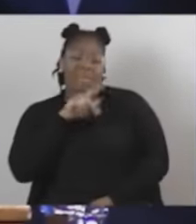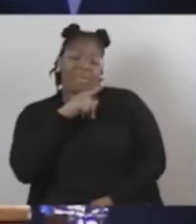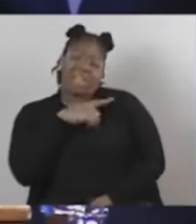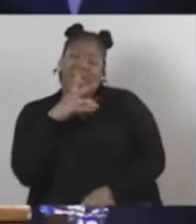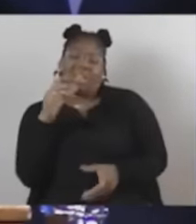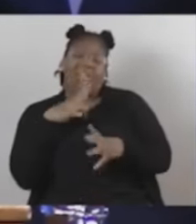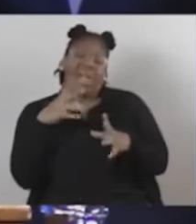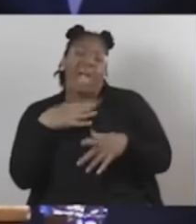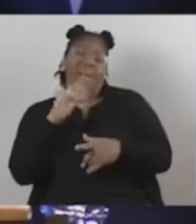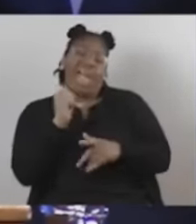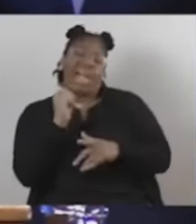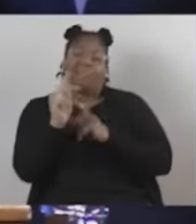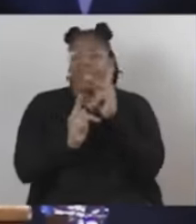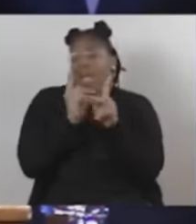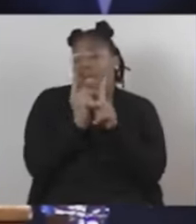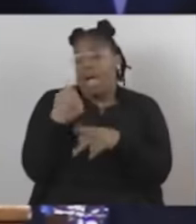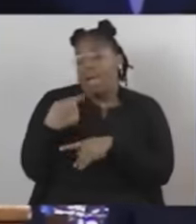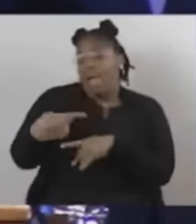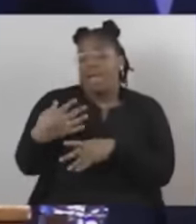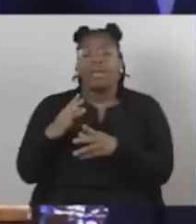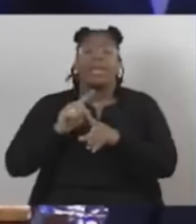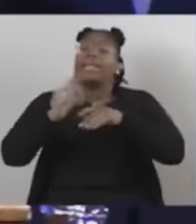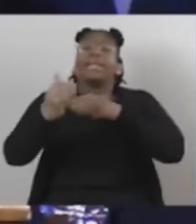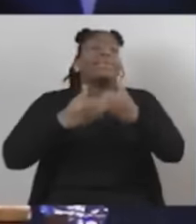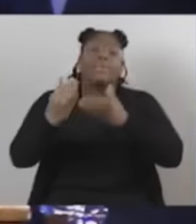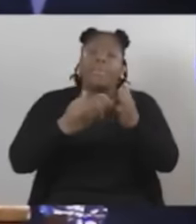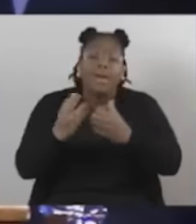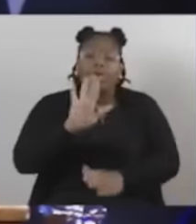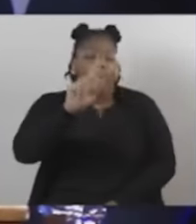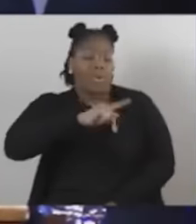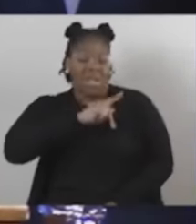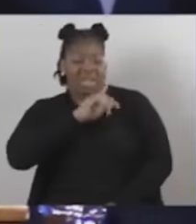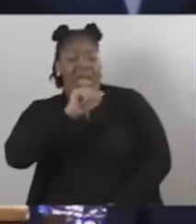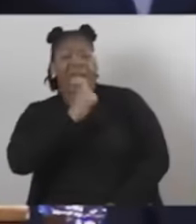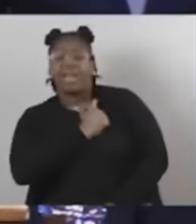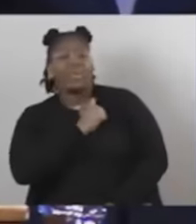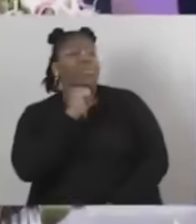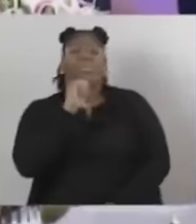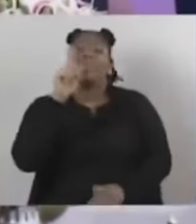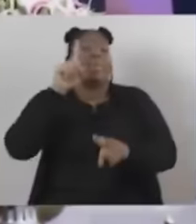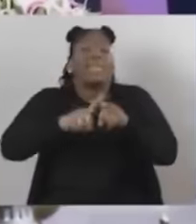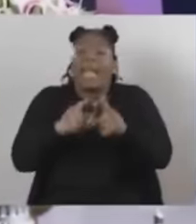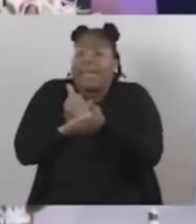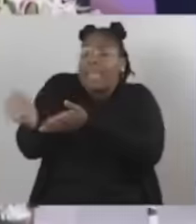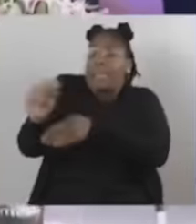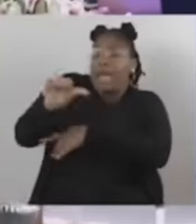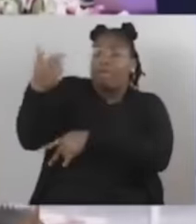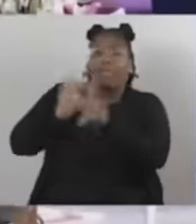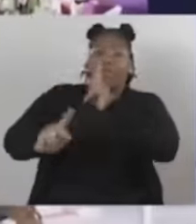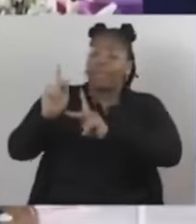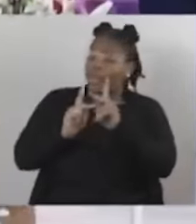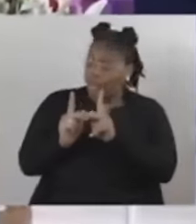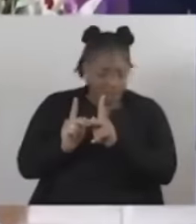personality. You know us Leos, that's how we are. No, don't blame others. Stop. stop blaming others that if they would do this, you would do